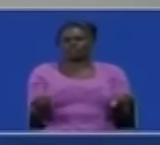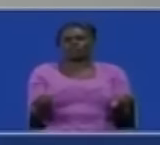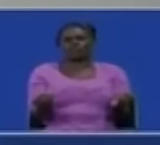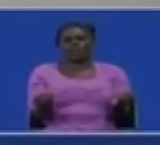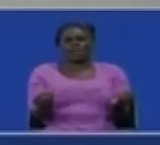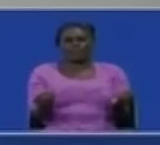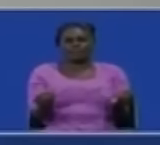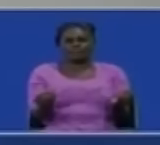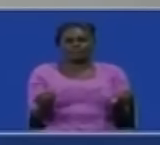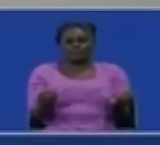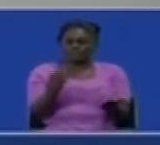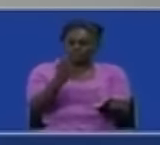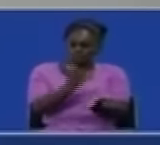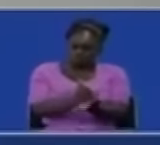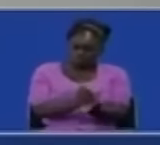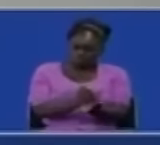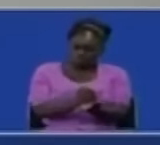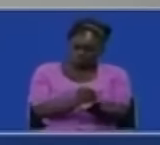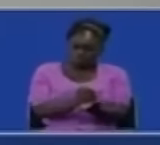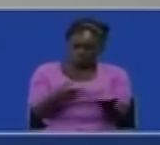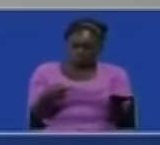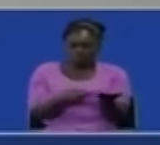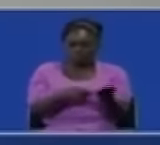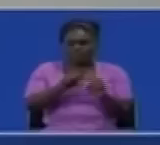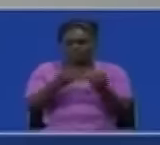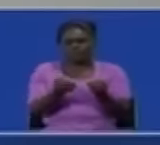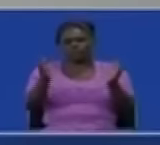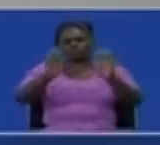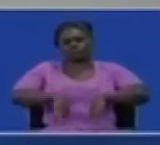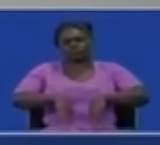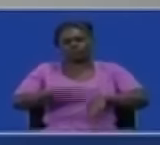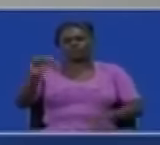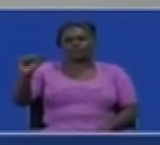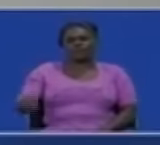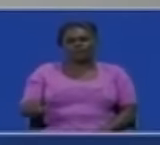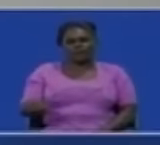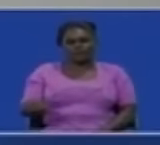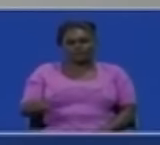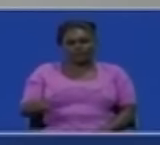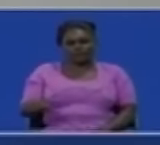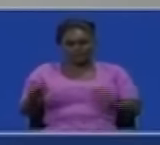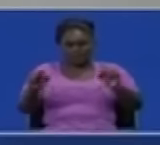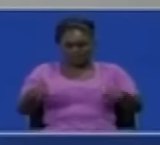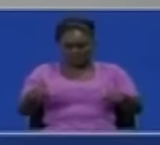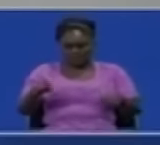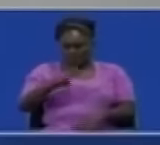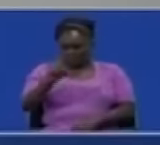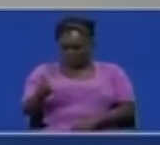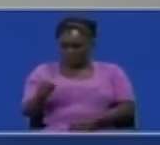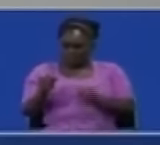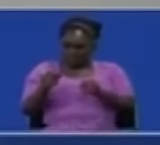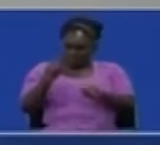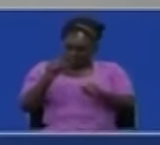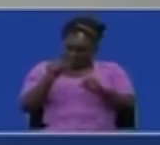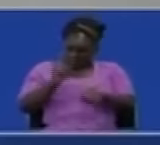curing. Now, it is true that the electronic system may collapse. Mm-hmm. And so the question becomes, if it